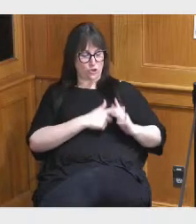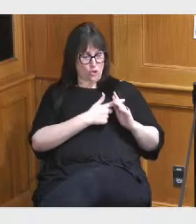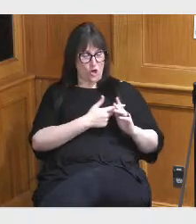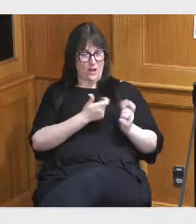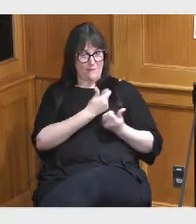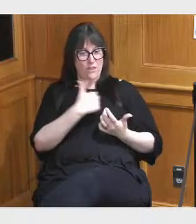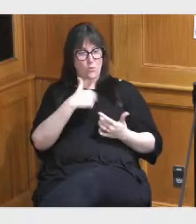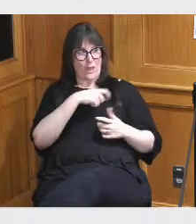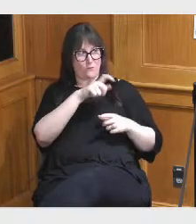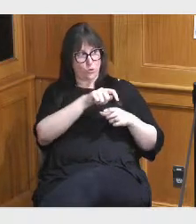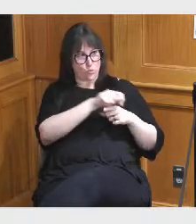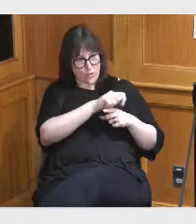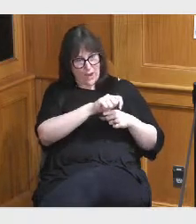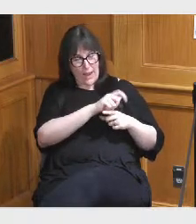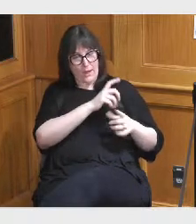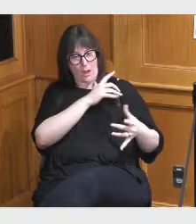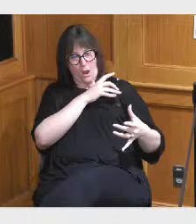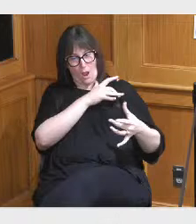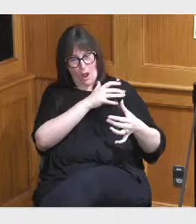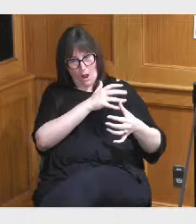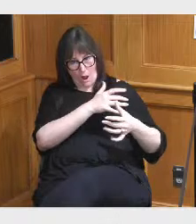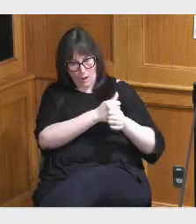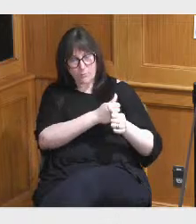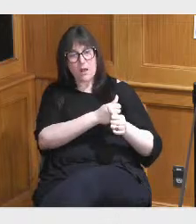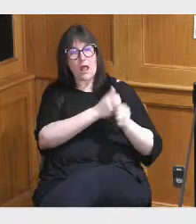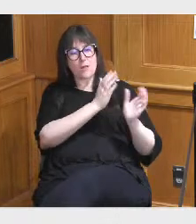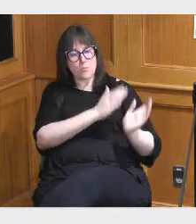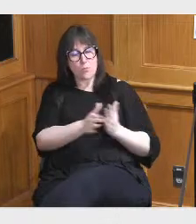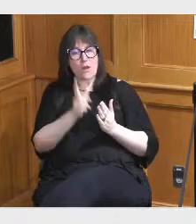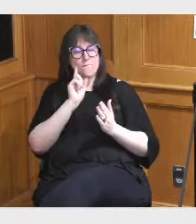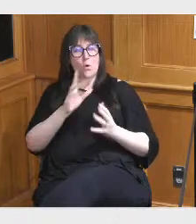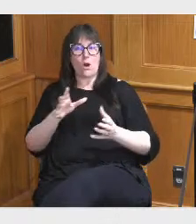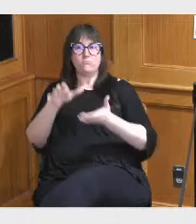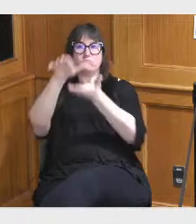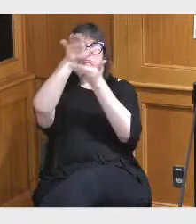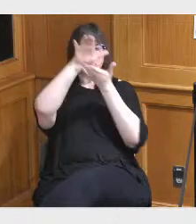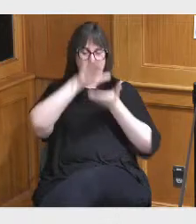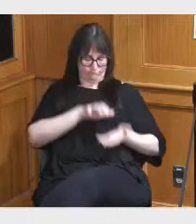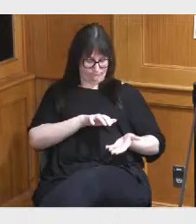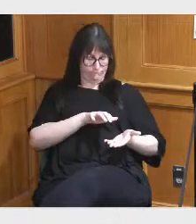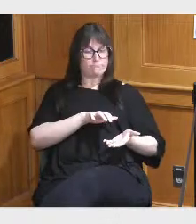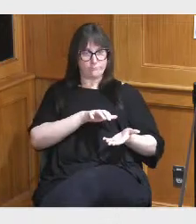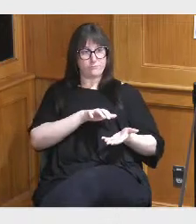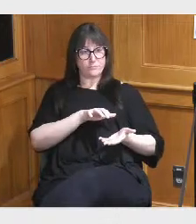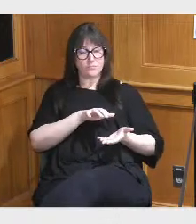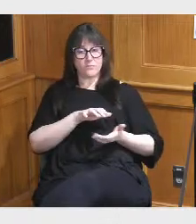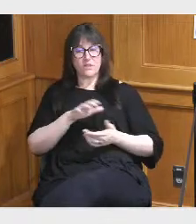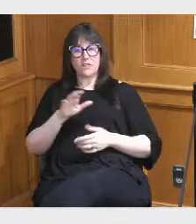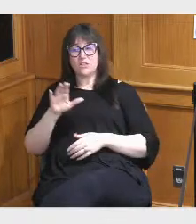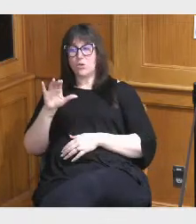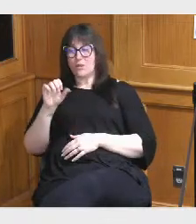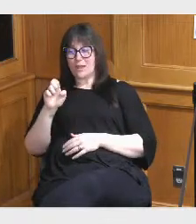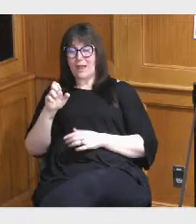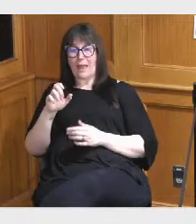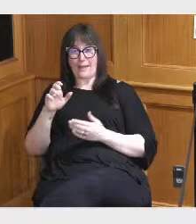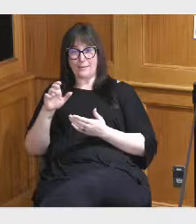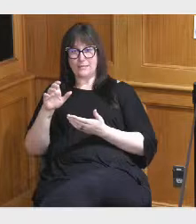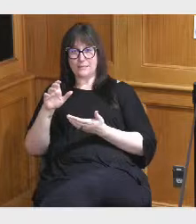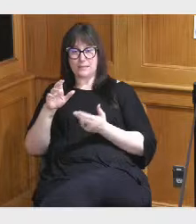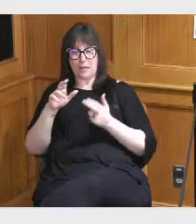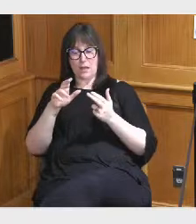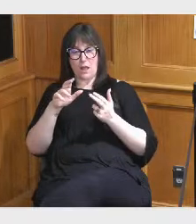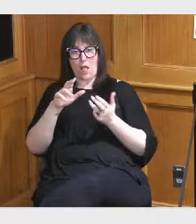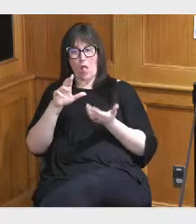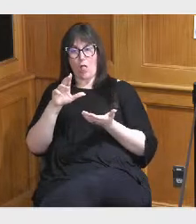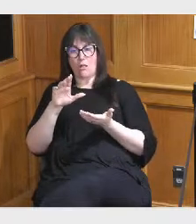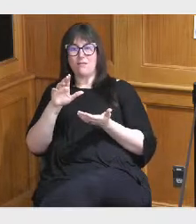trained, up to speed, prepared to be able to take the caseloads. And so although the caseloads remain high, those are coming down. So I